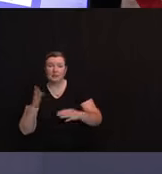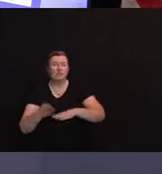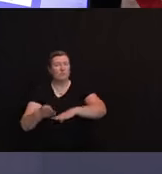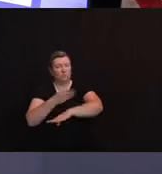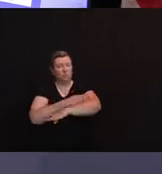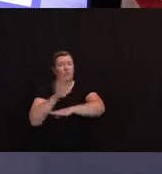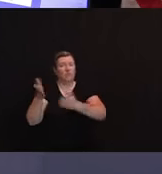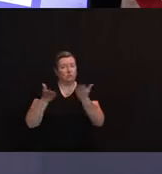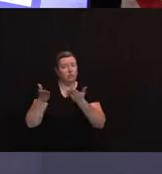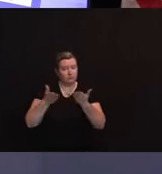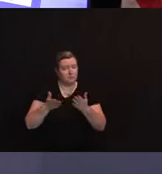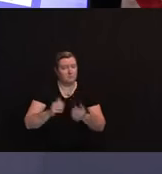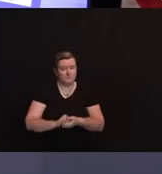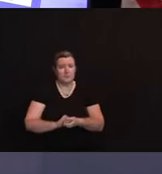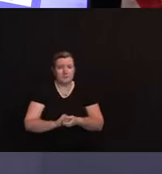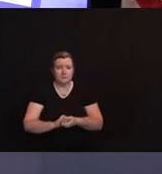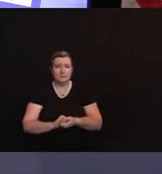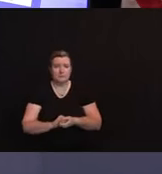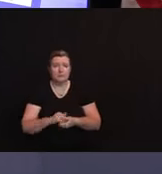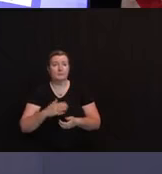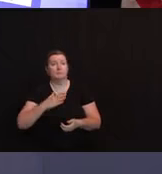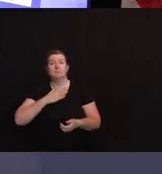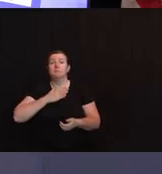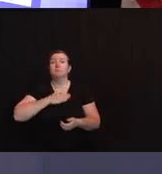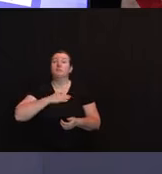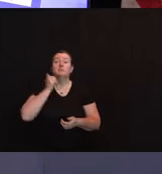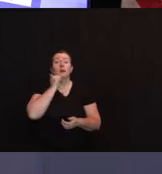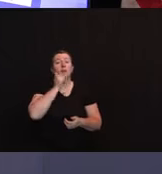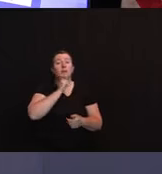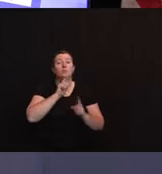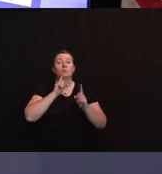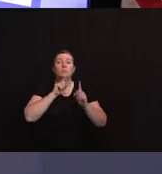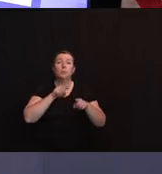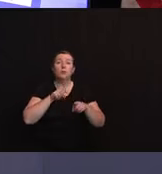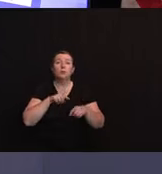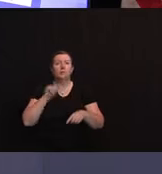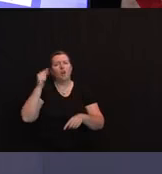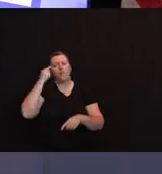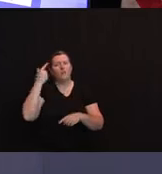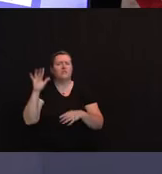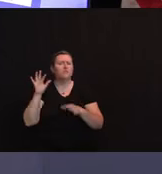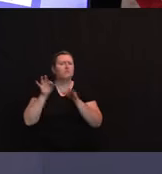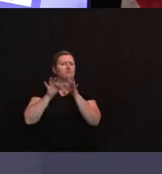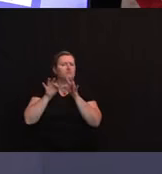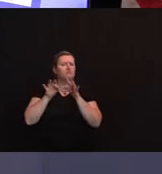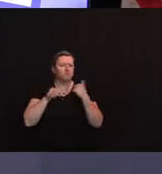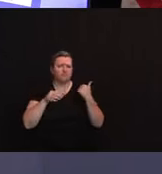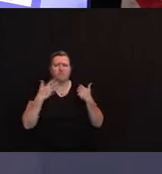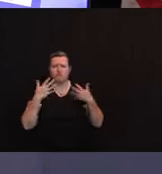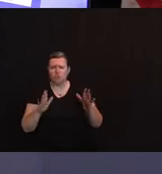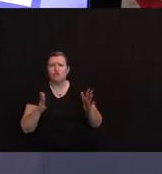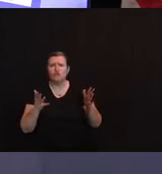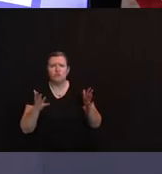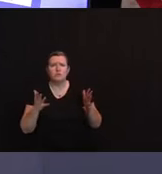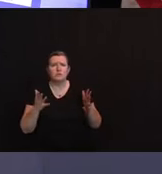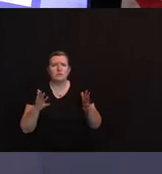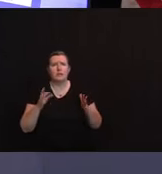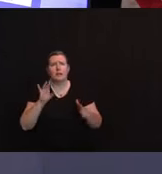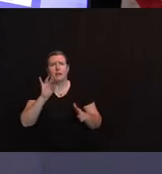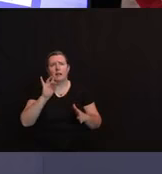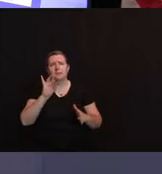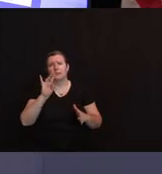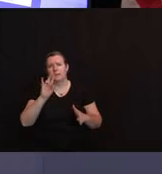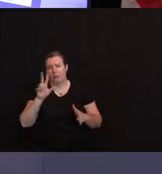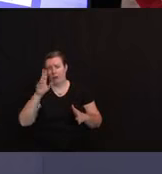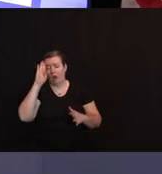Moving on to my daily report, the governor shared that the hospitals report 873 hospitalizations with